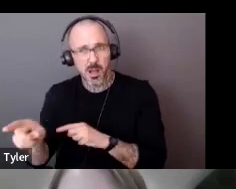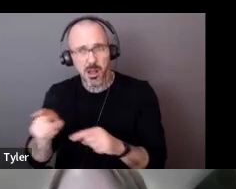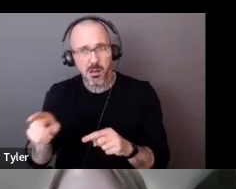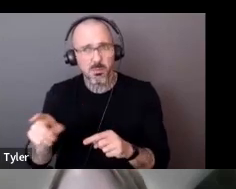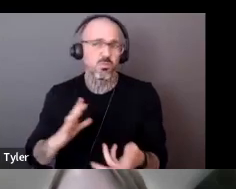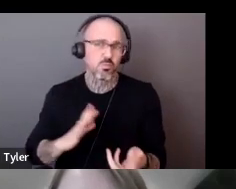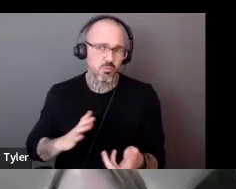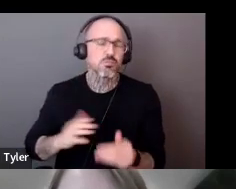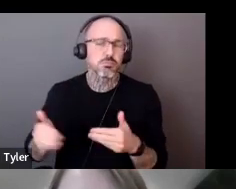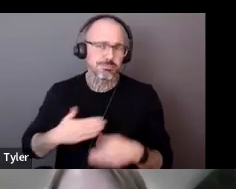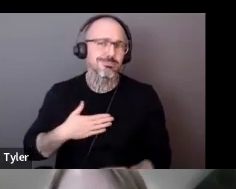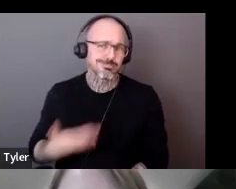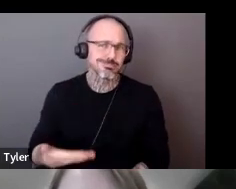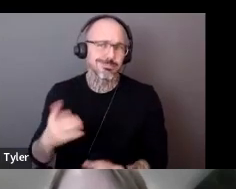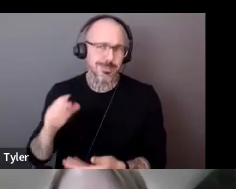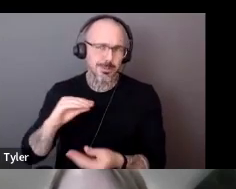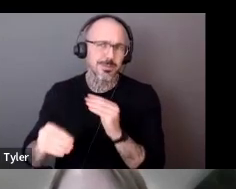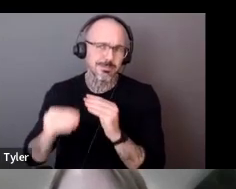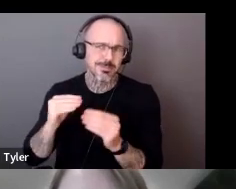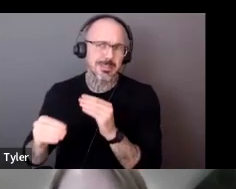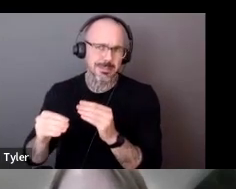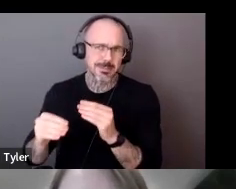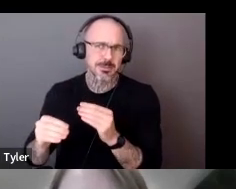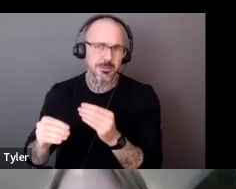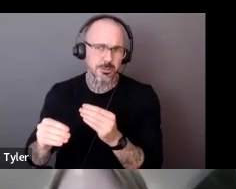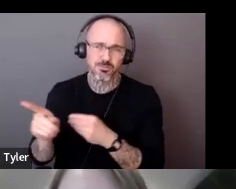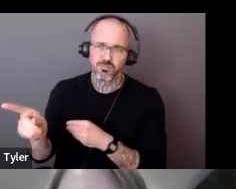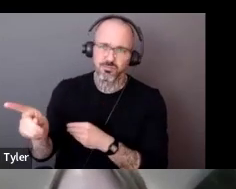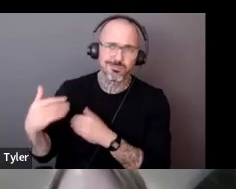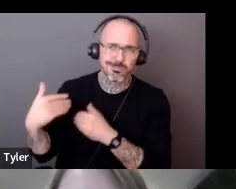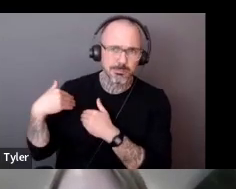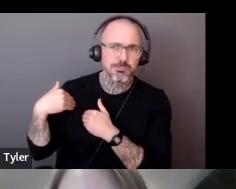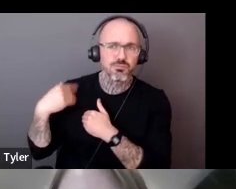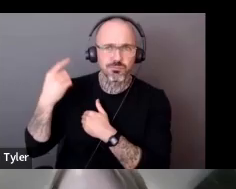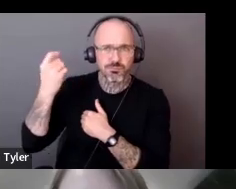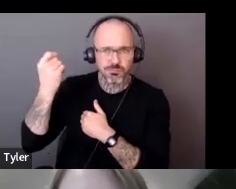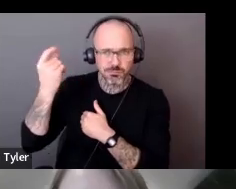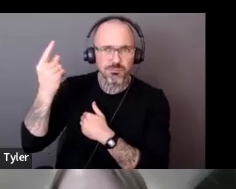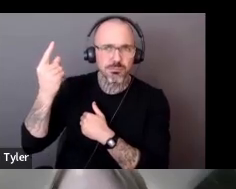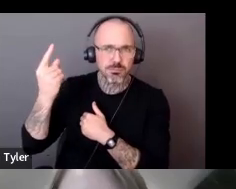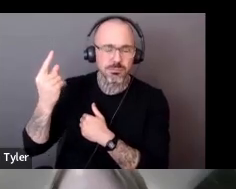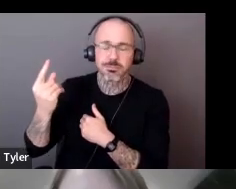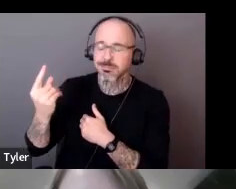them. And so, but